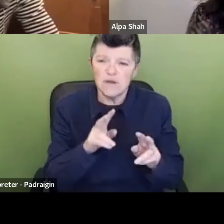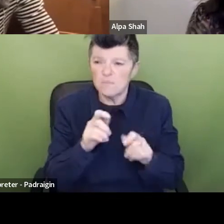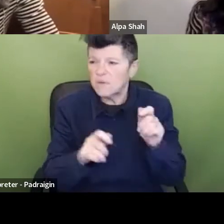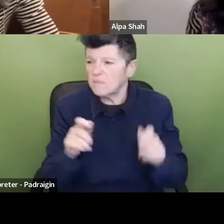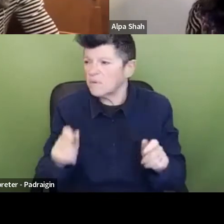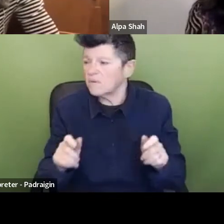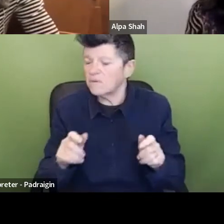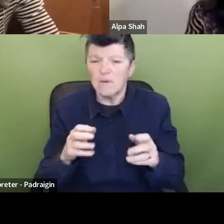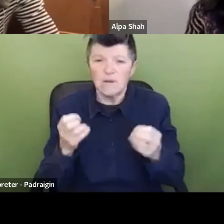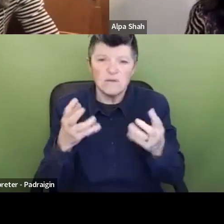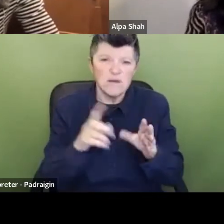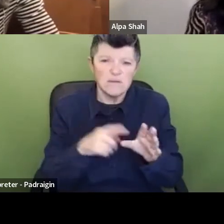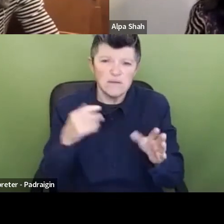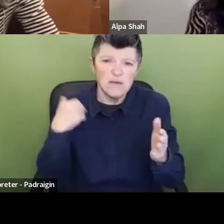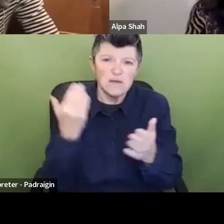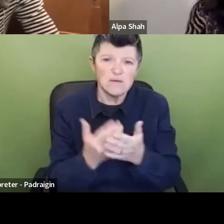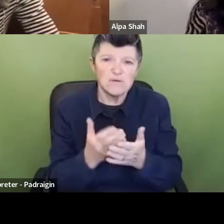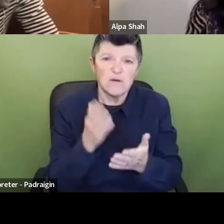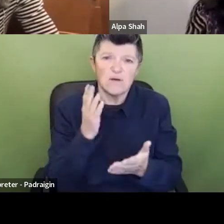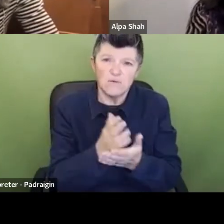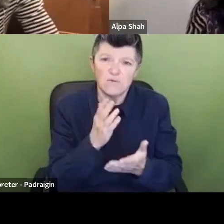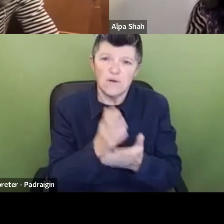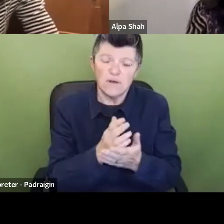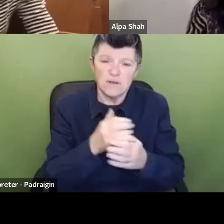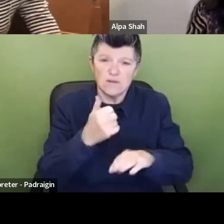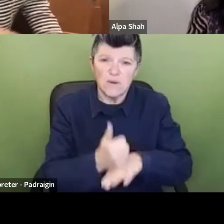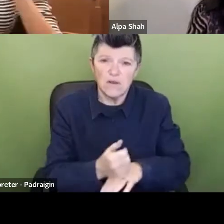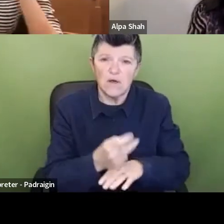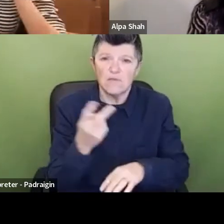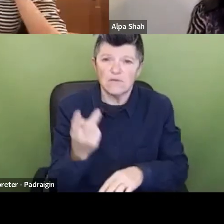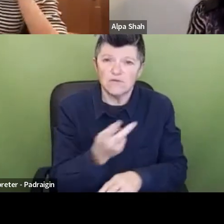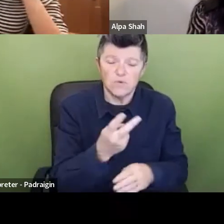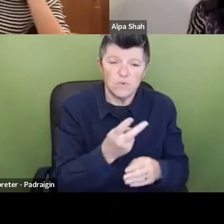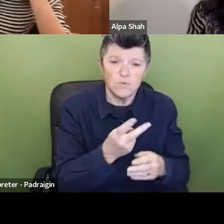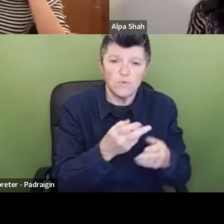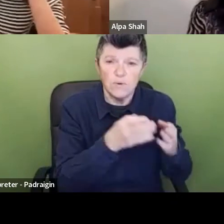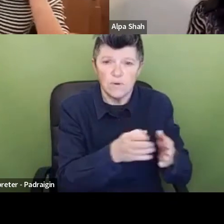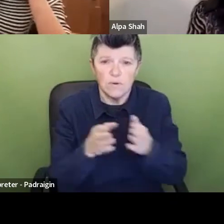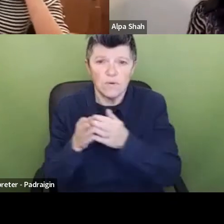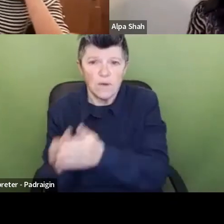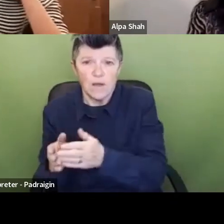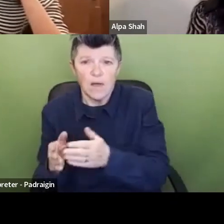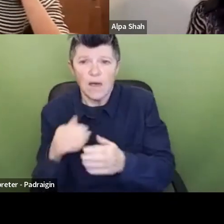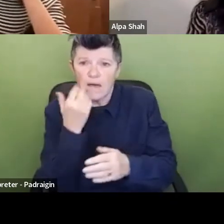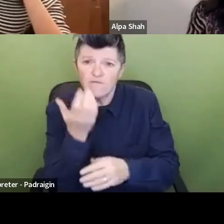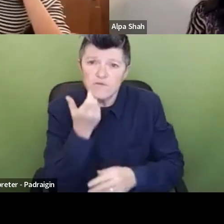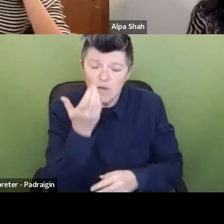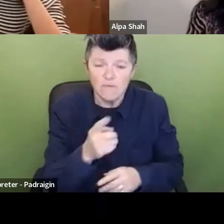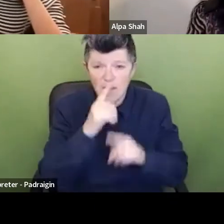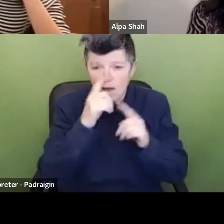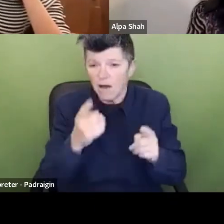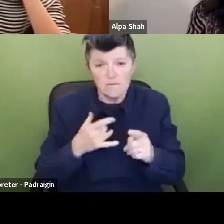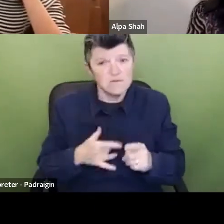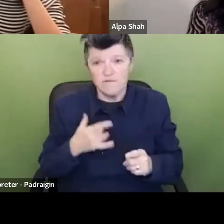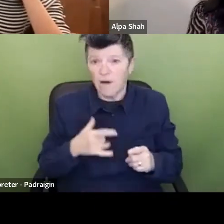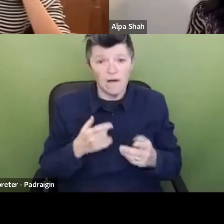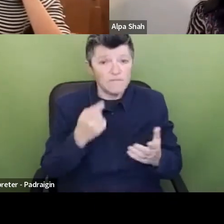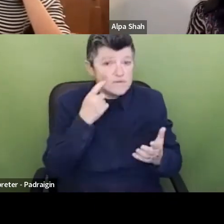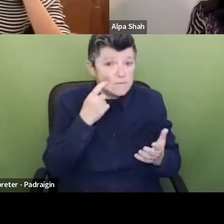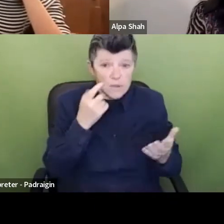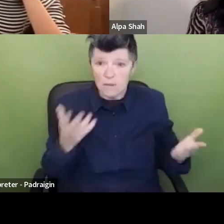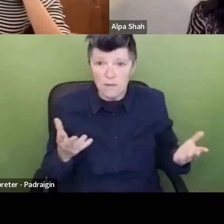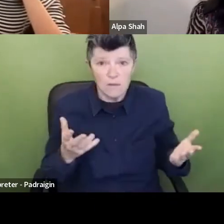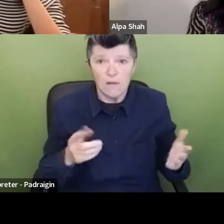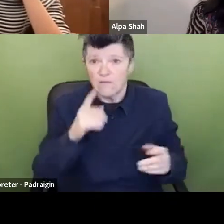as quintessentially depending on these two practices on a day-to-day basis. They can't survive. It's as simple as that. If they can't, and if they're